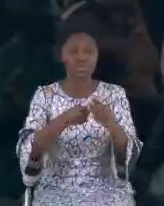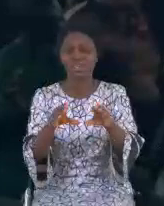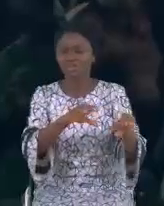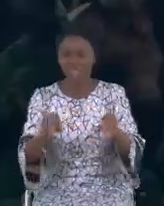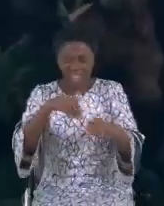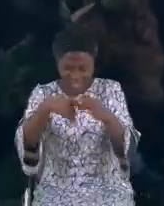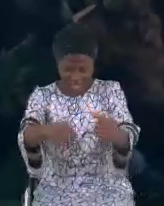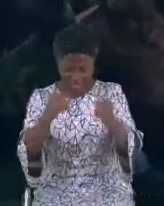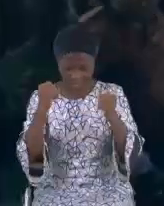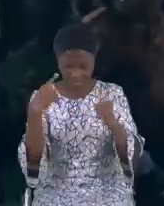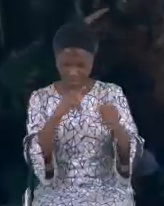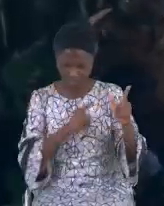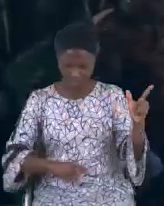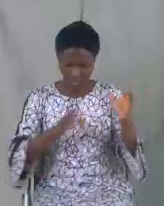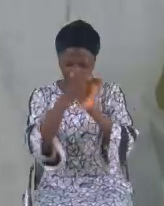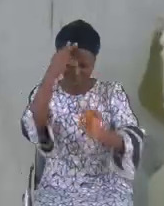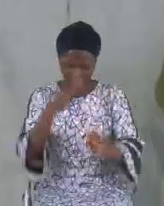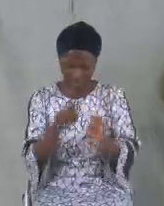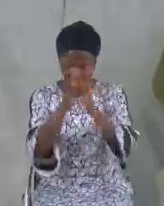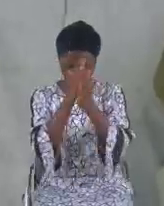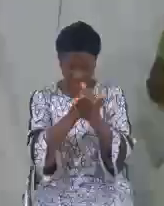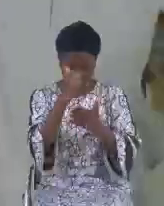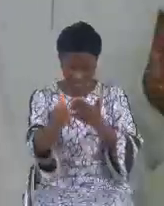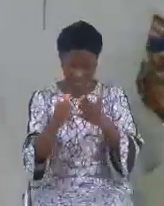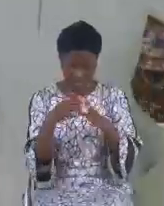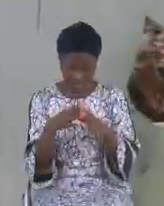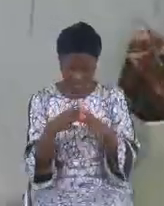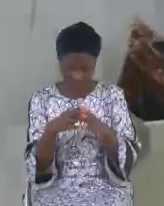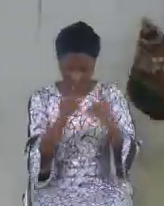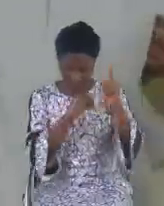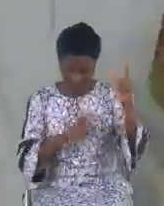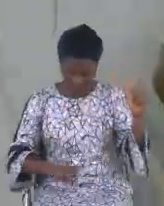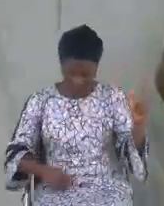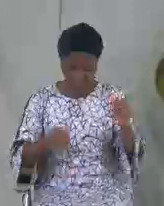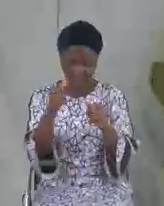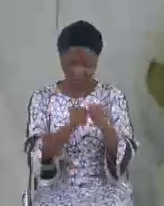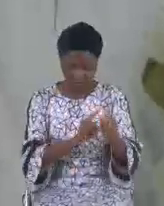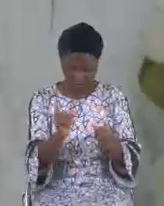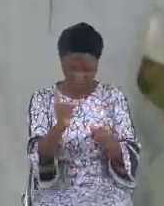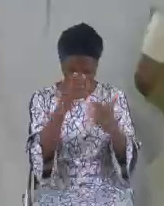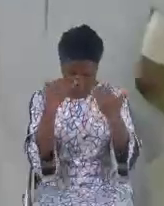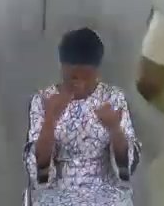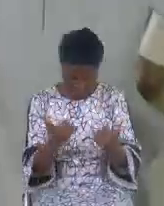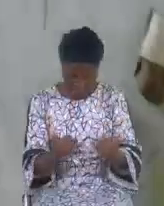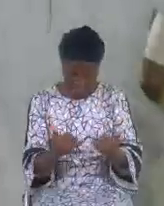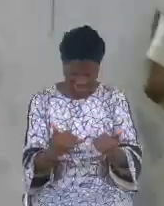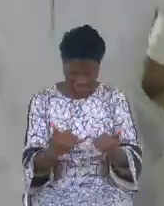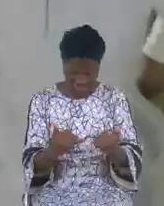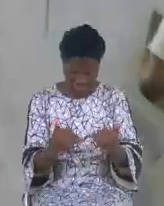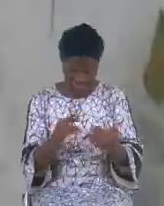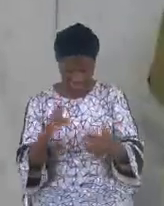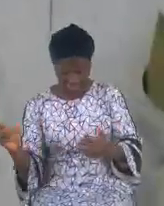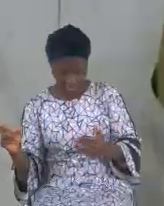of the Lord in Jesus' name. Lord, everywhere now, right,